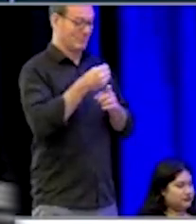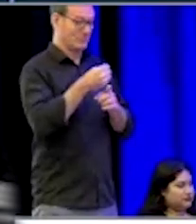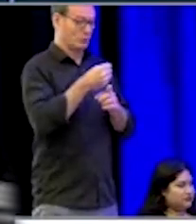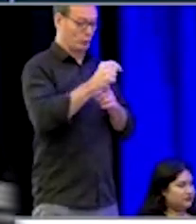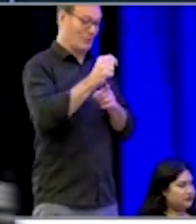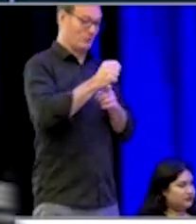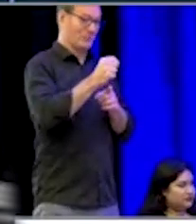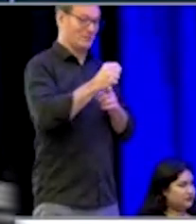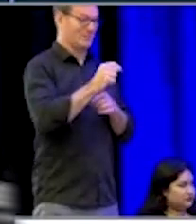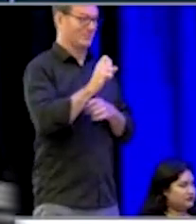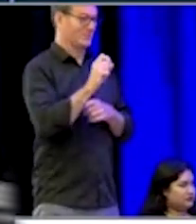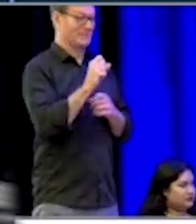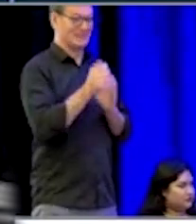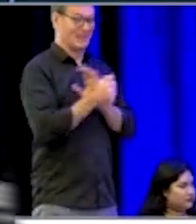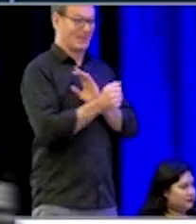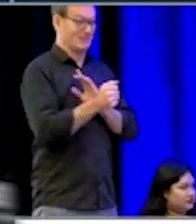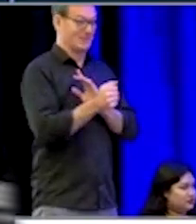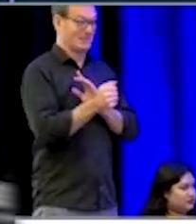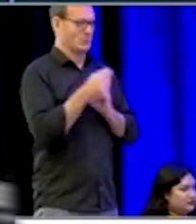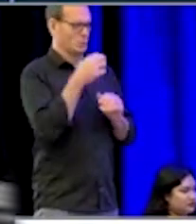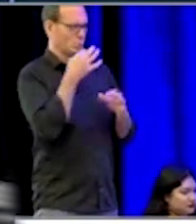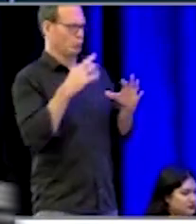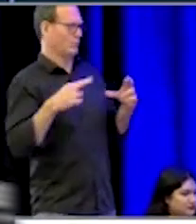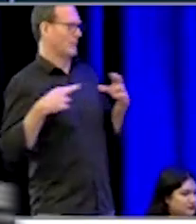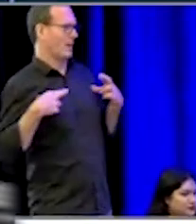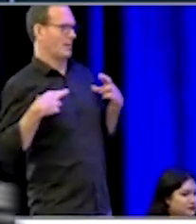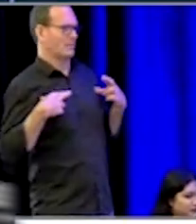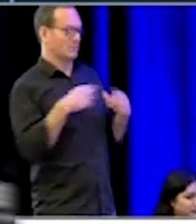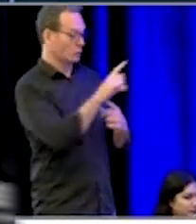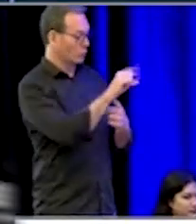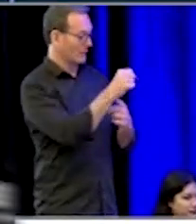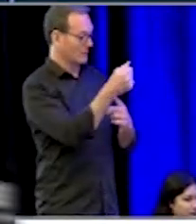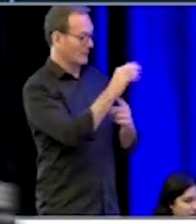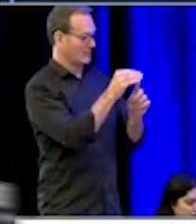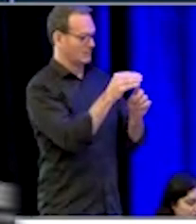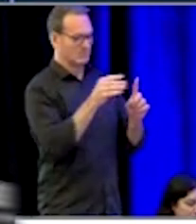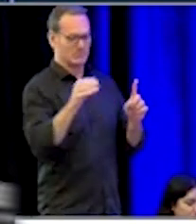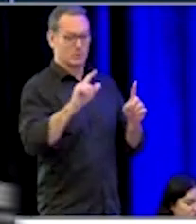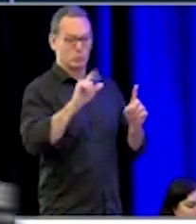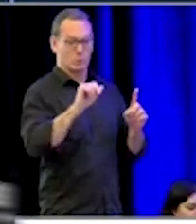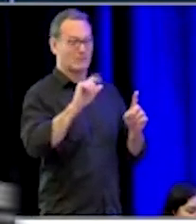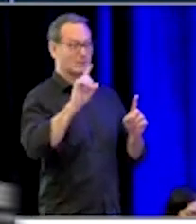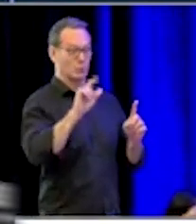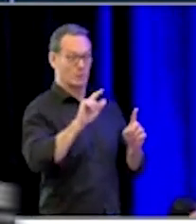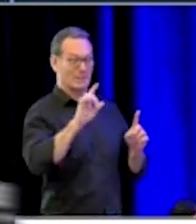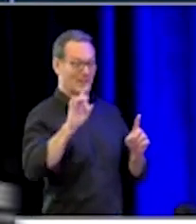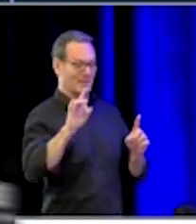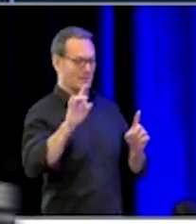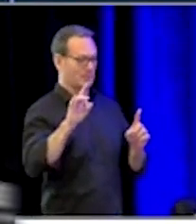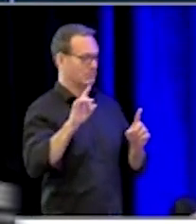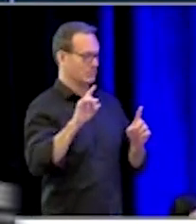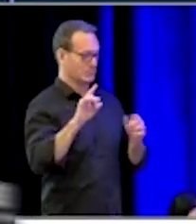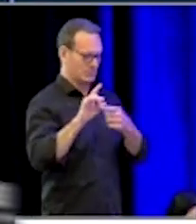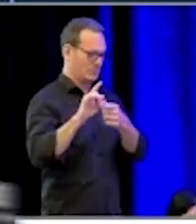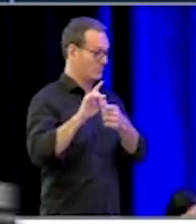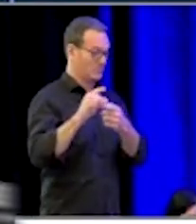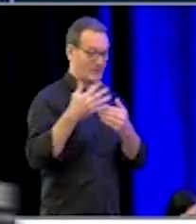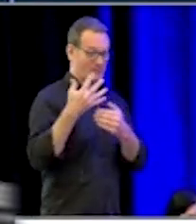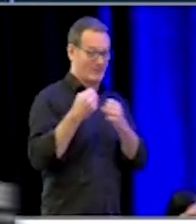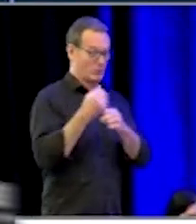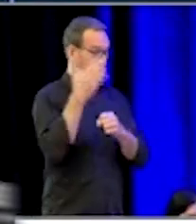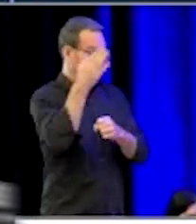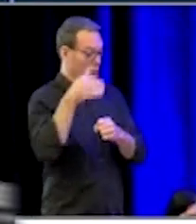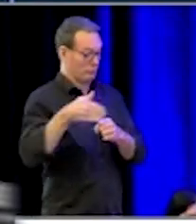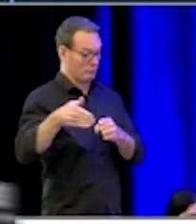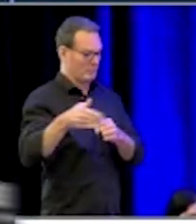the field and retire between 2019 and 2028. So that's only 5 years from now.